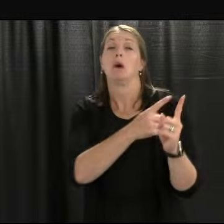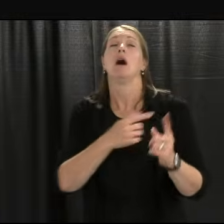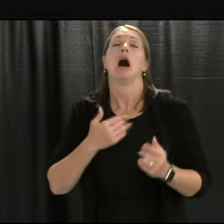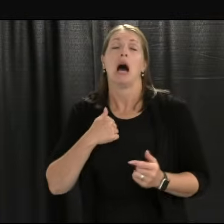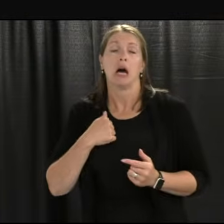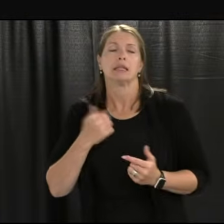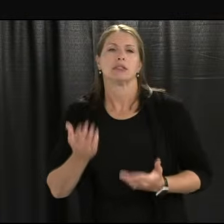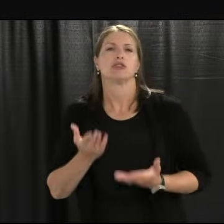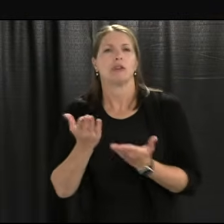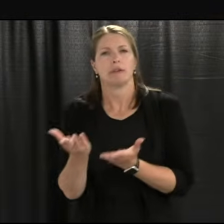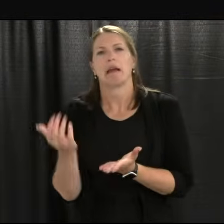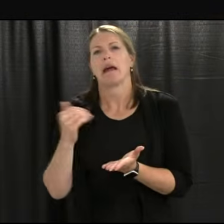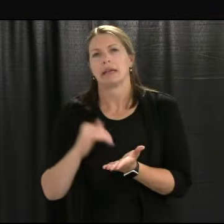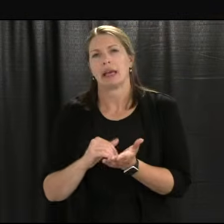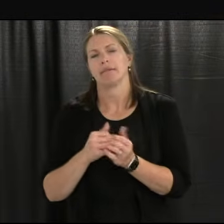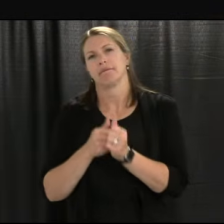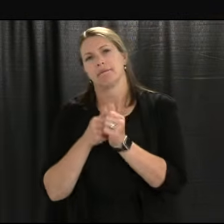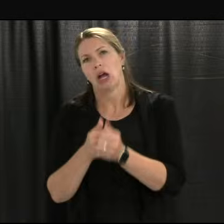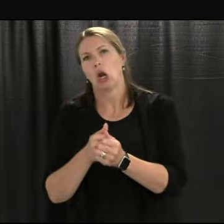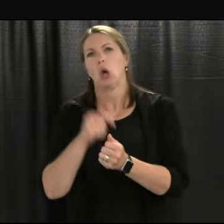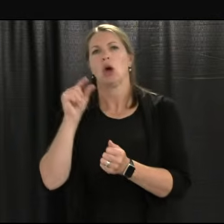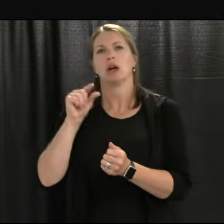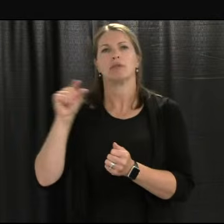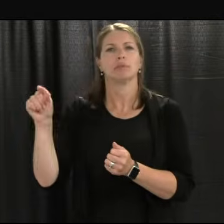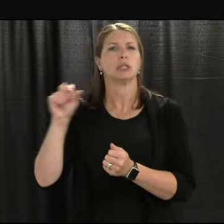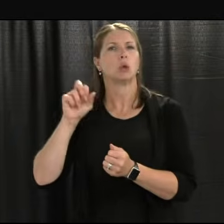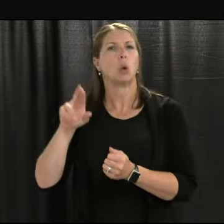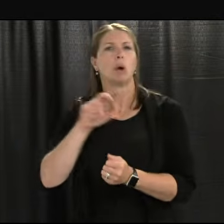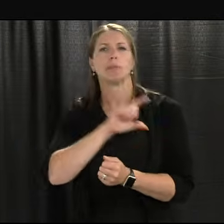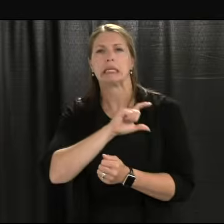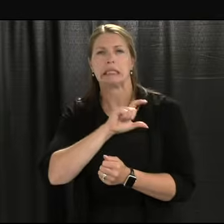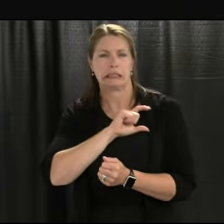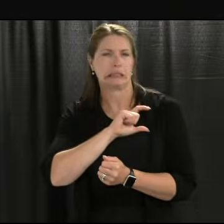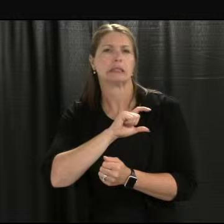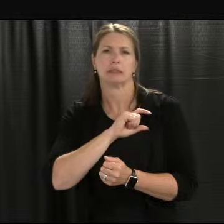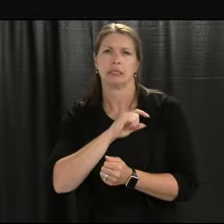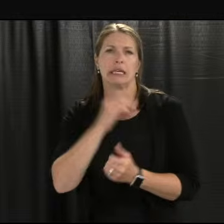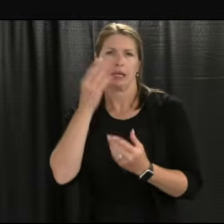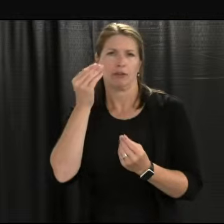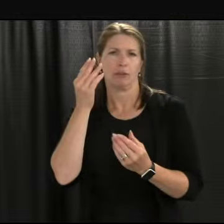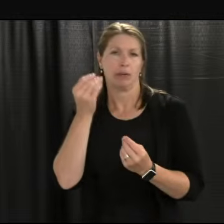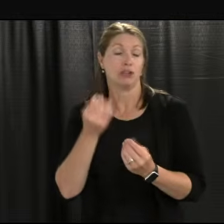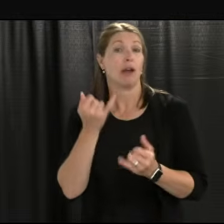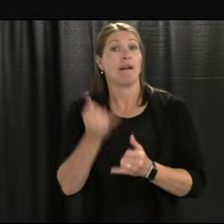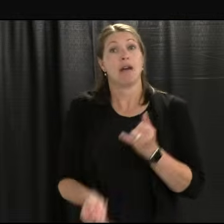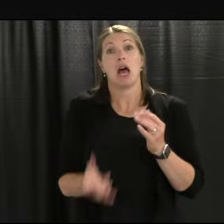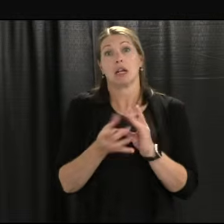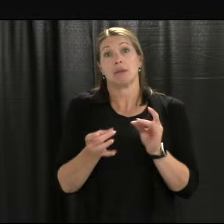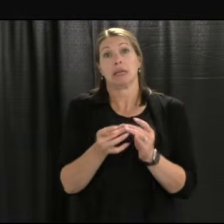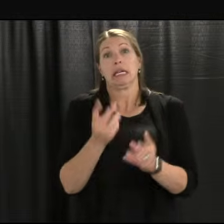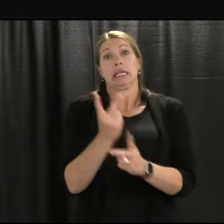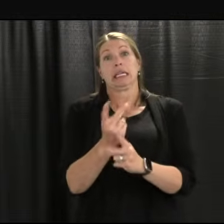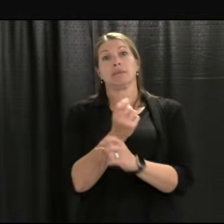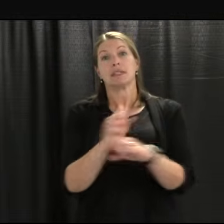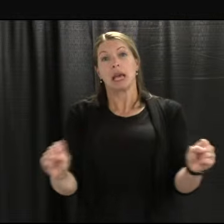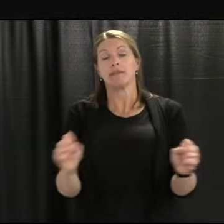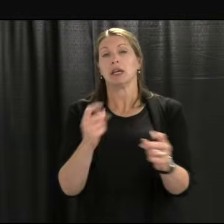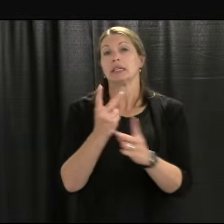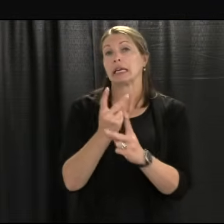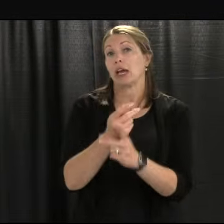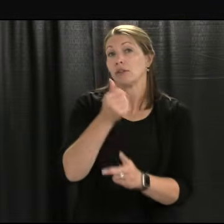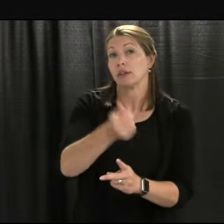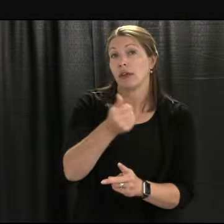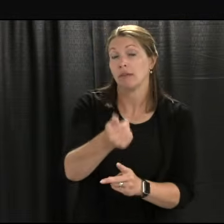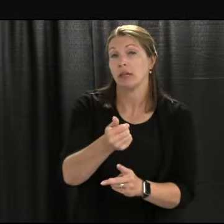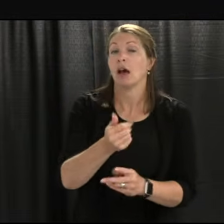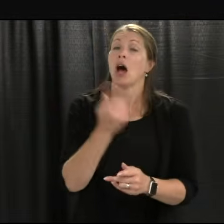government and law enforcement sources. Final comment, stay safe, look after yourselves, look after your neighbors,